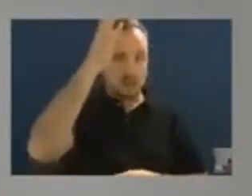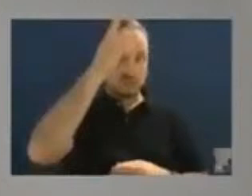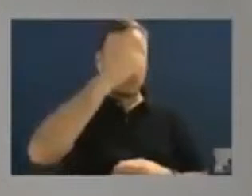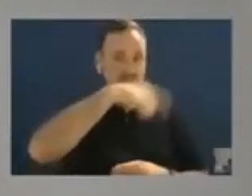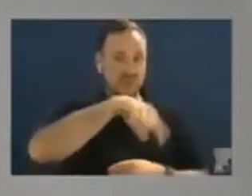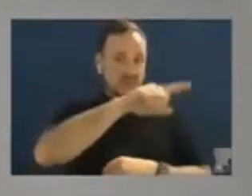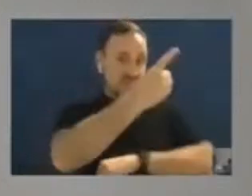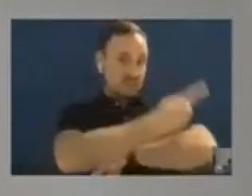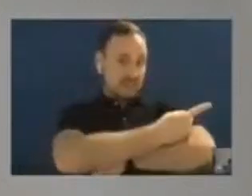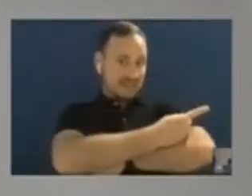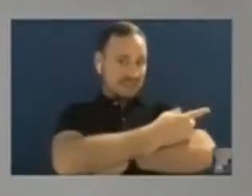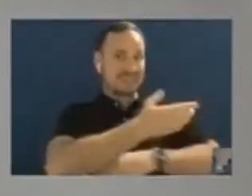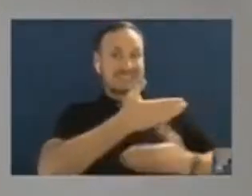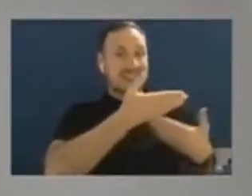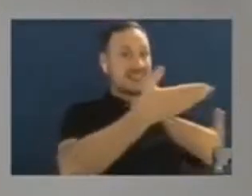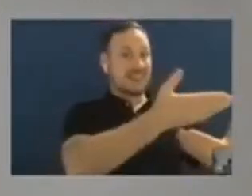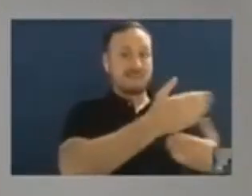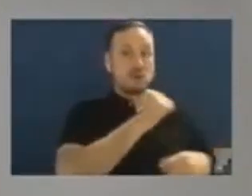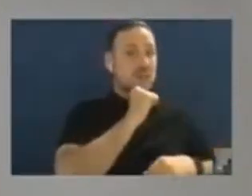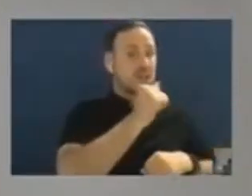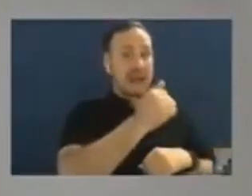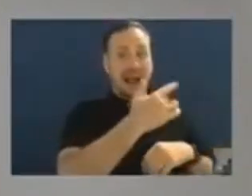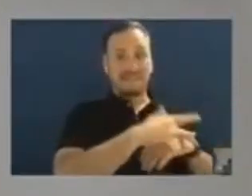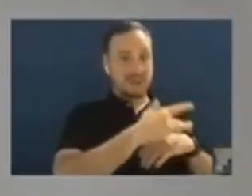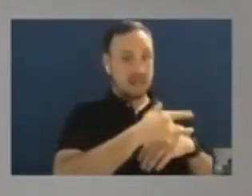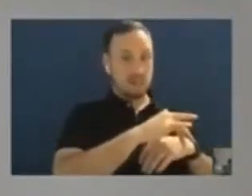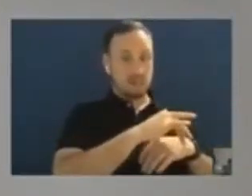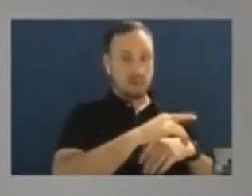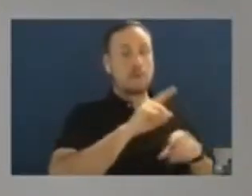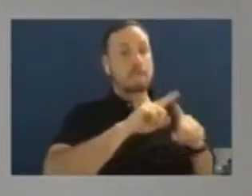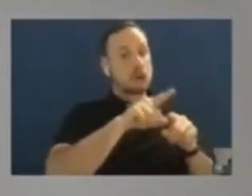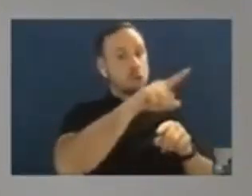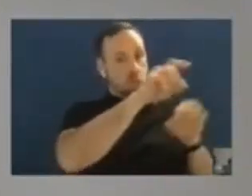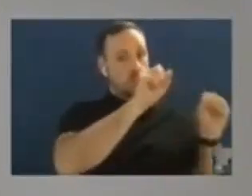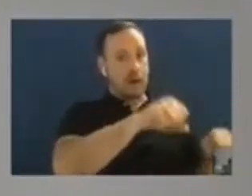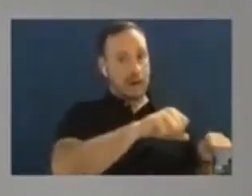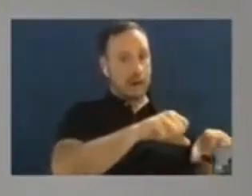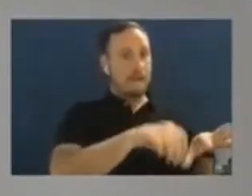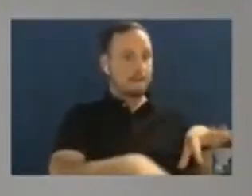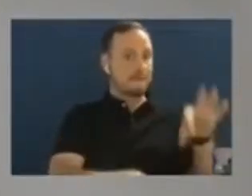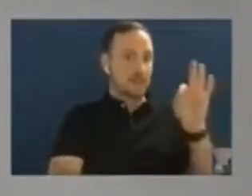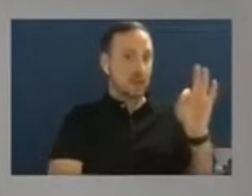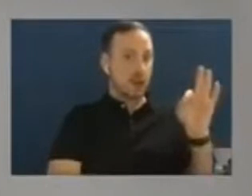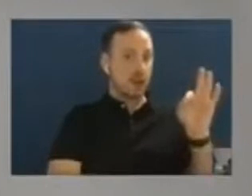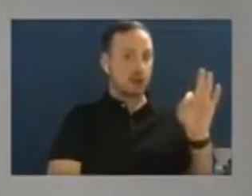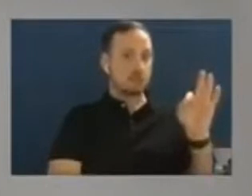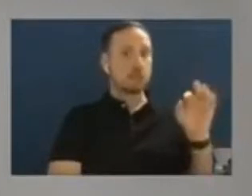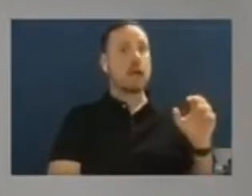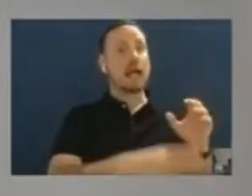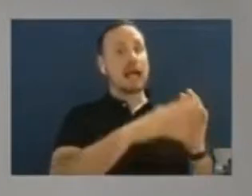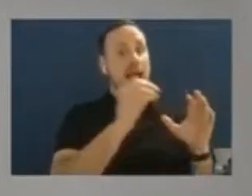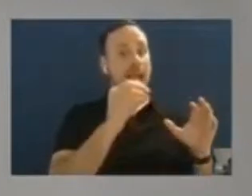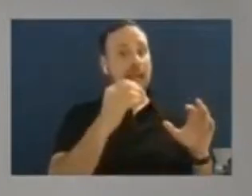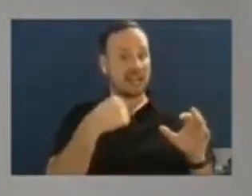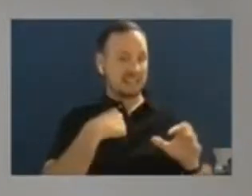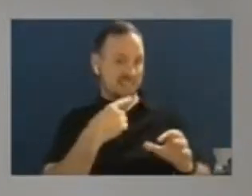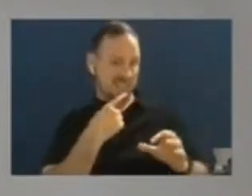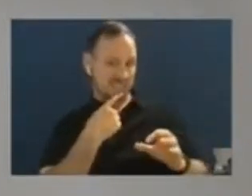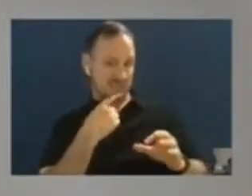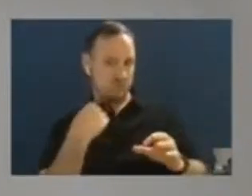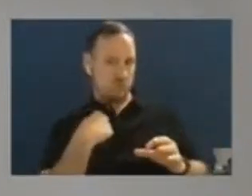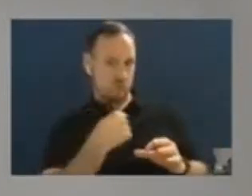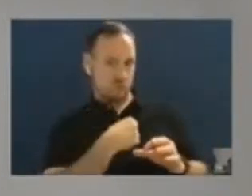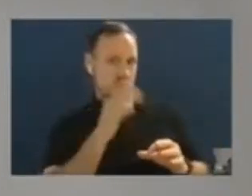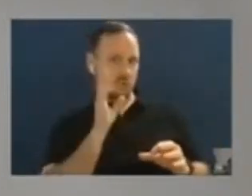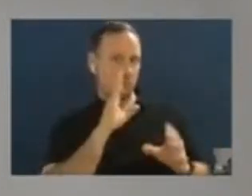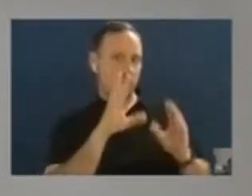longer be available, but pickup will be. And as I mentioned, we may add some additional sites to make sure that they are